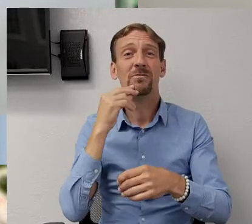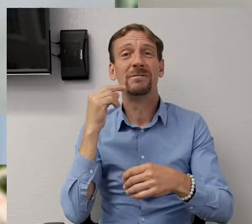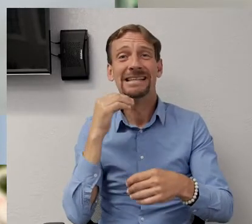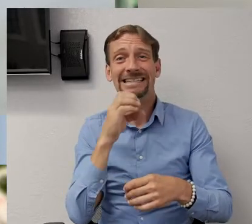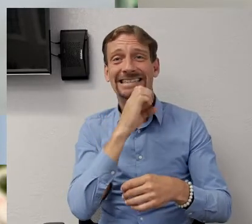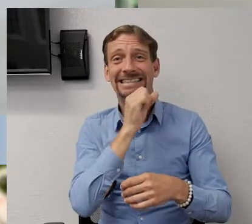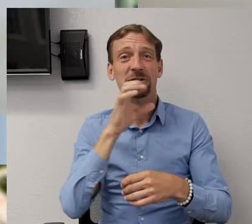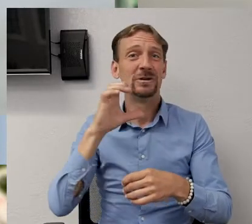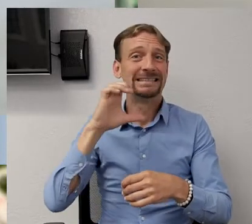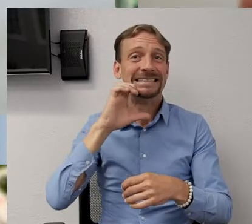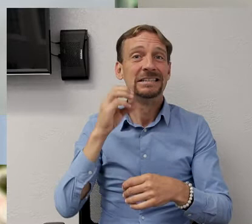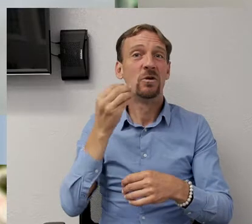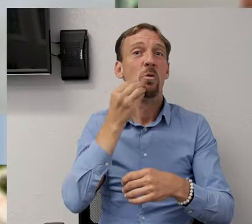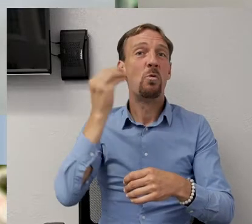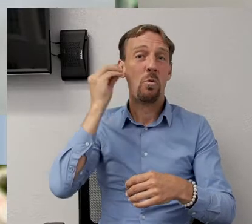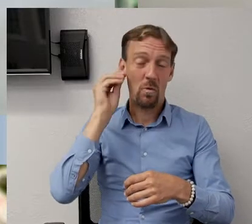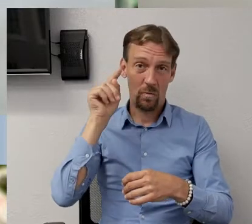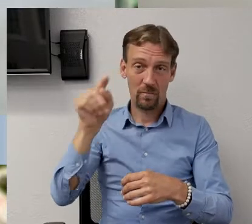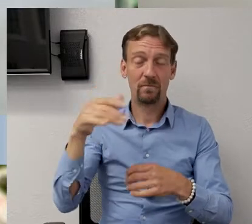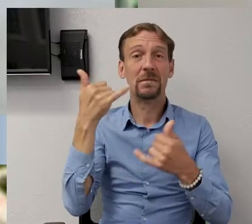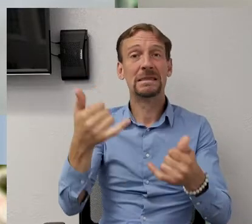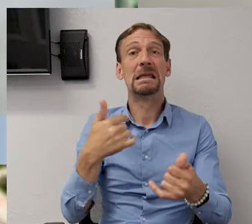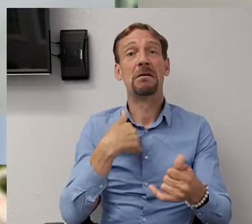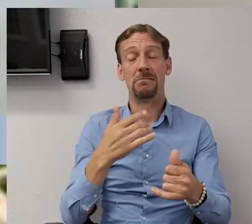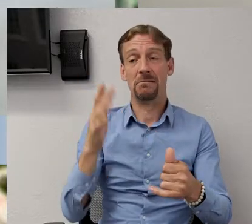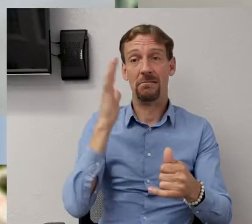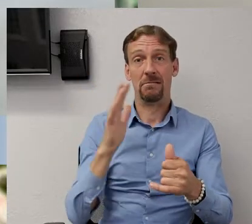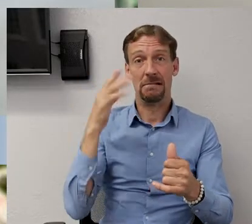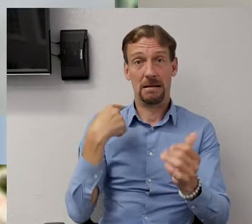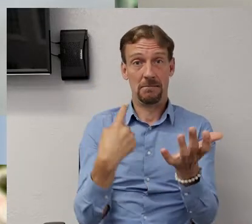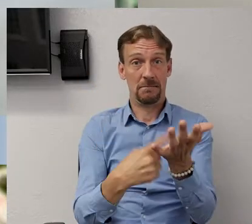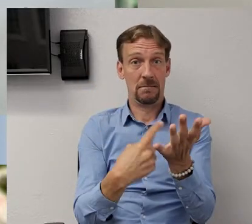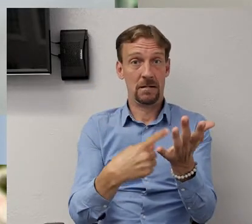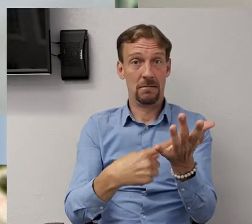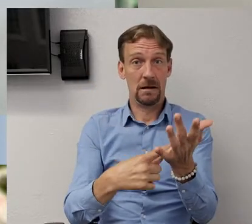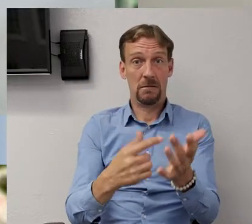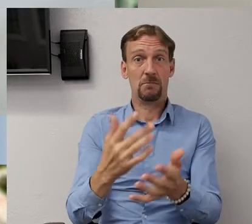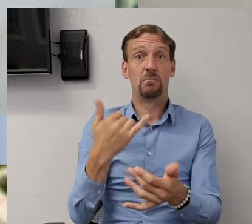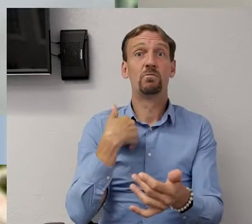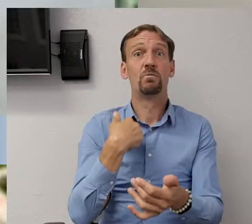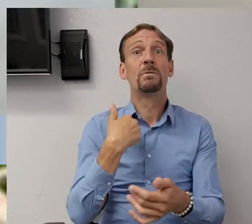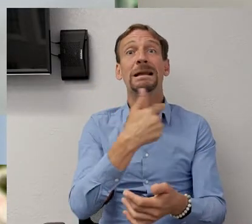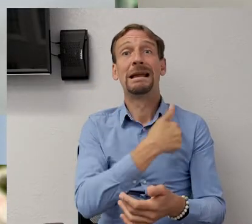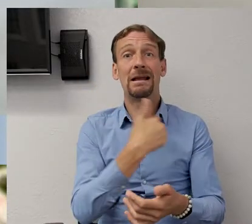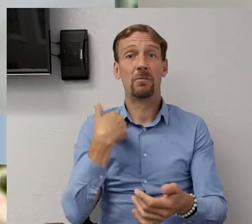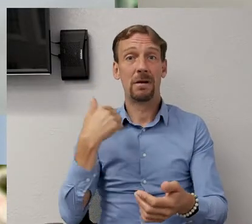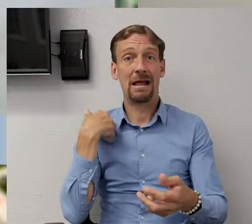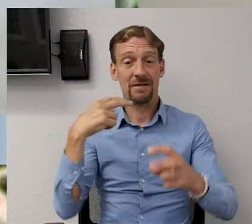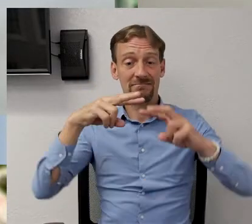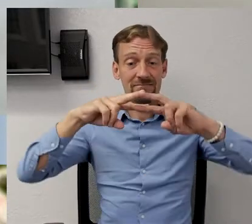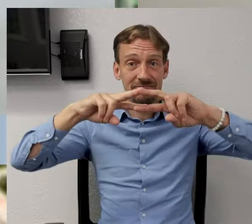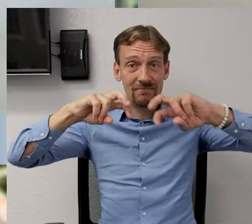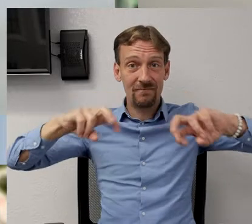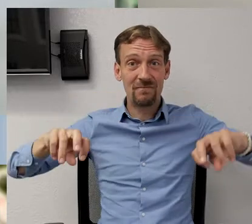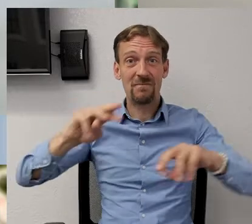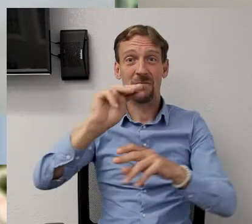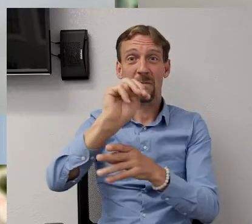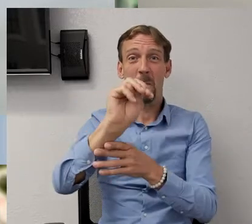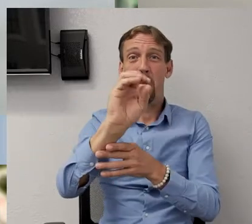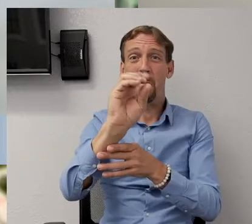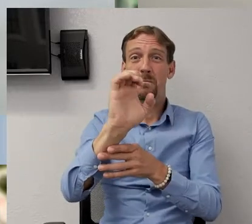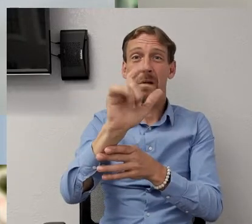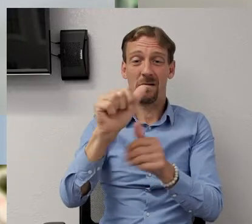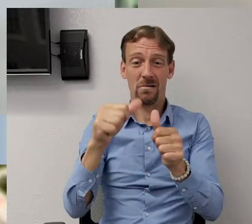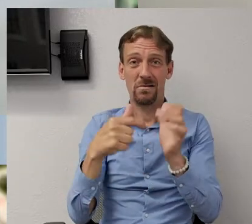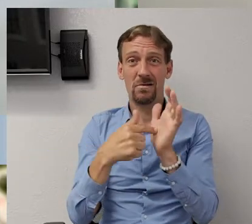positive note, I've mentioned in a couple of our last broadcasts, there is a predictive analytical modeling tool we